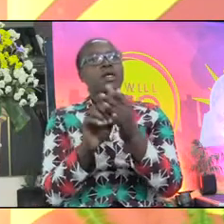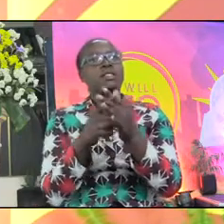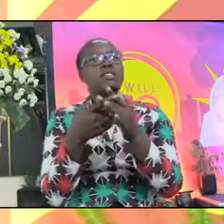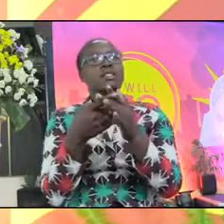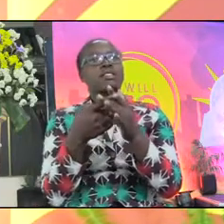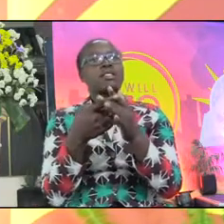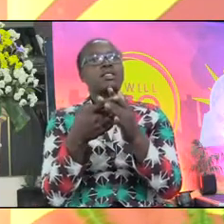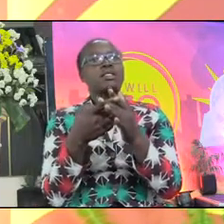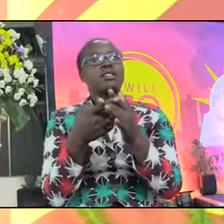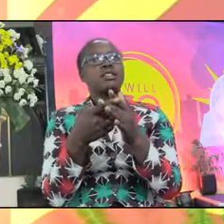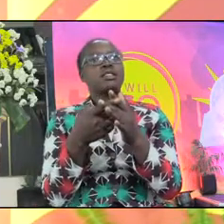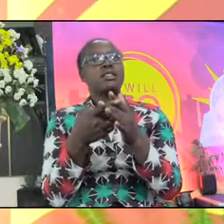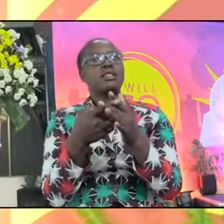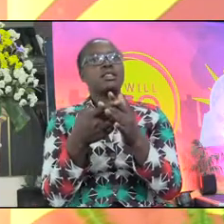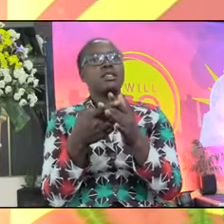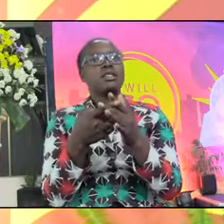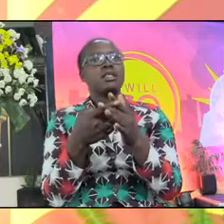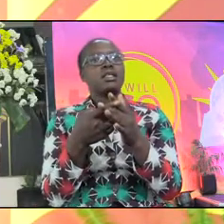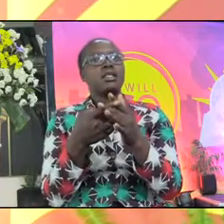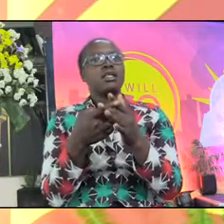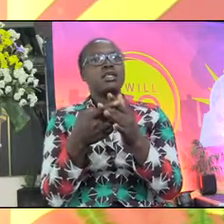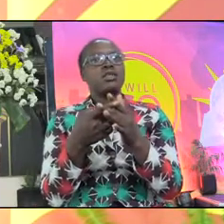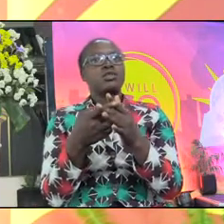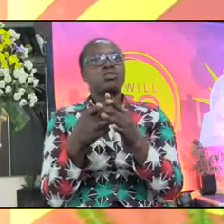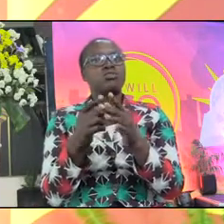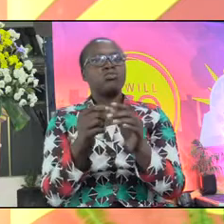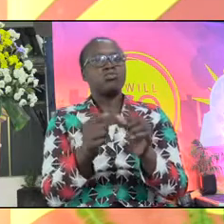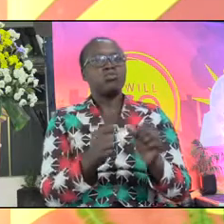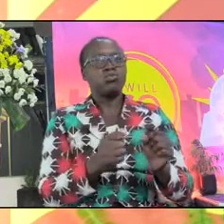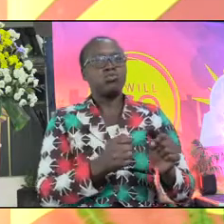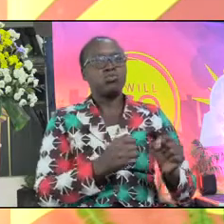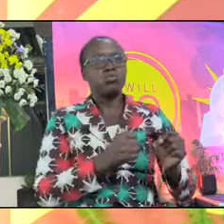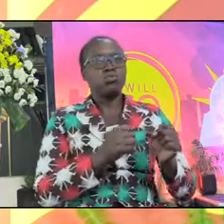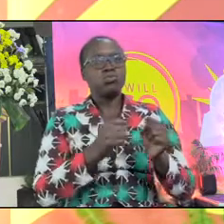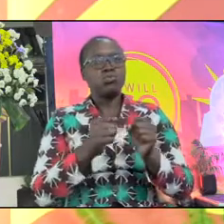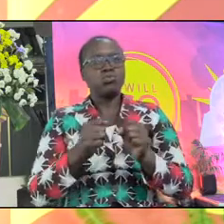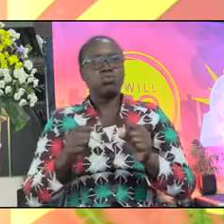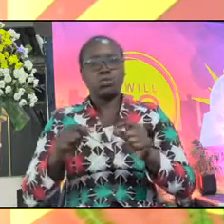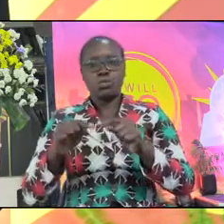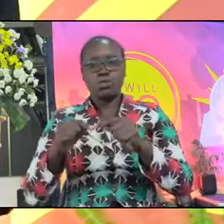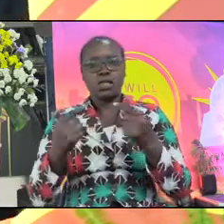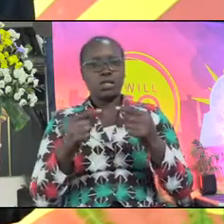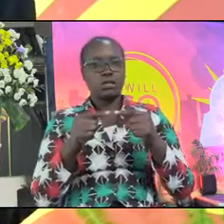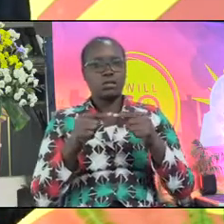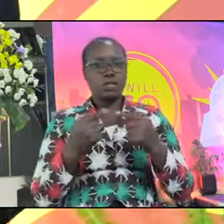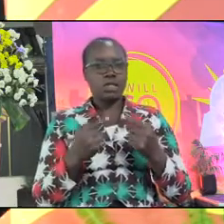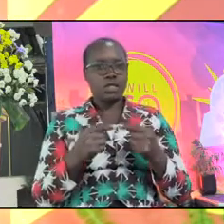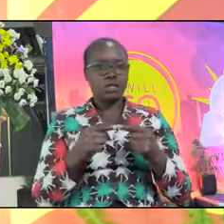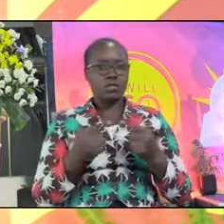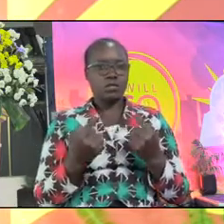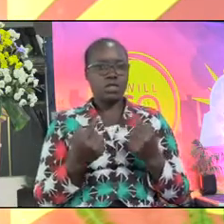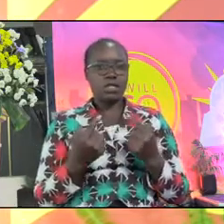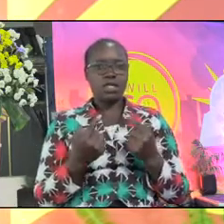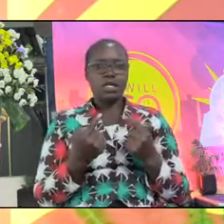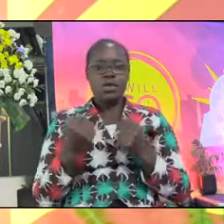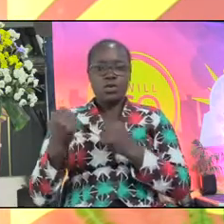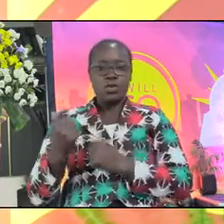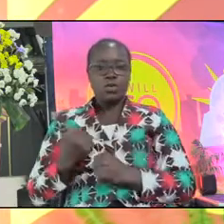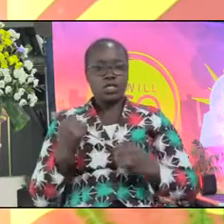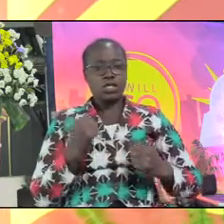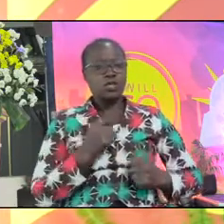began to break into pieces. And the soldier